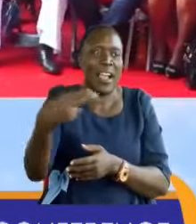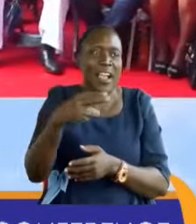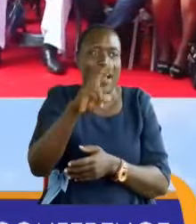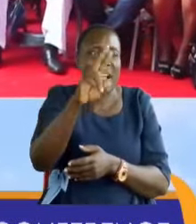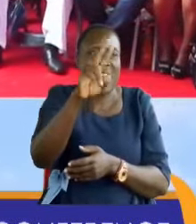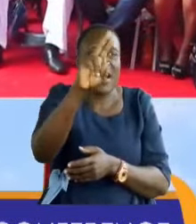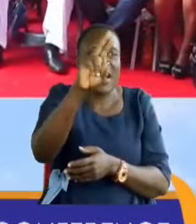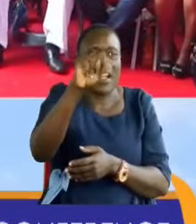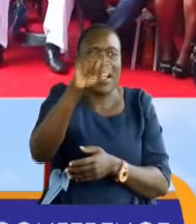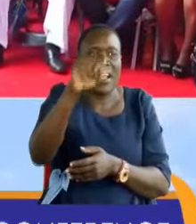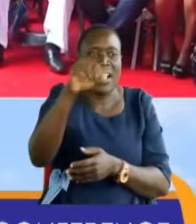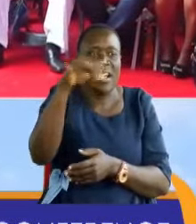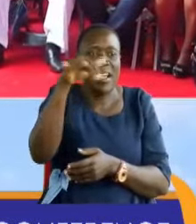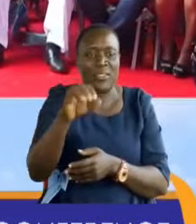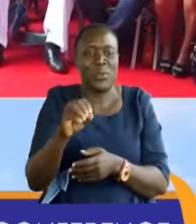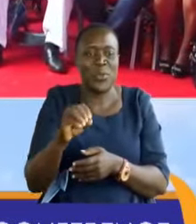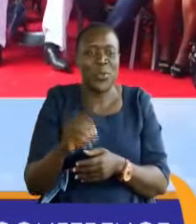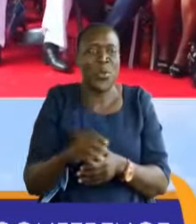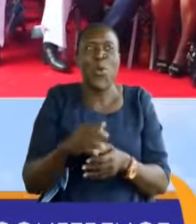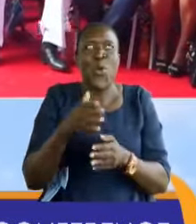ber mwenye asaye malielo mos.